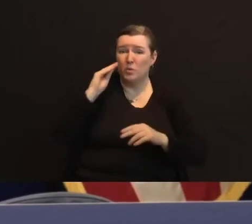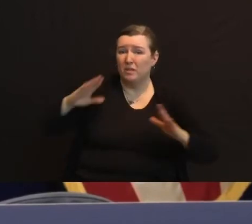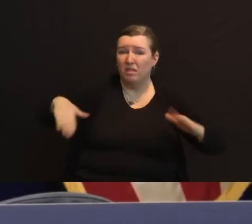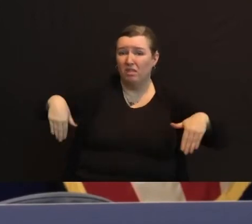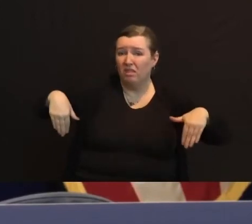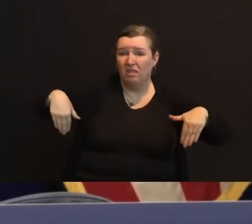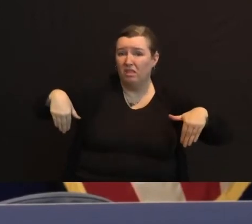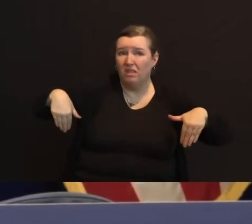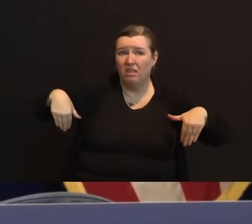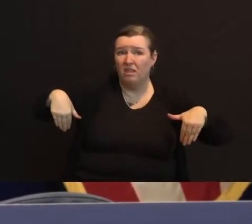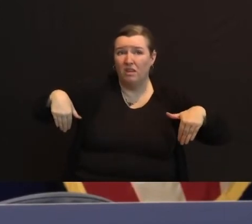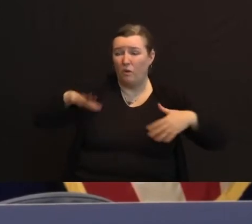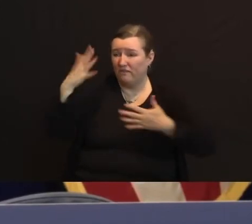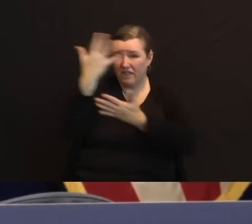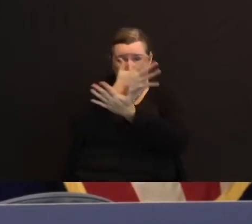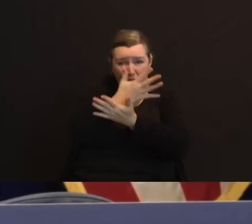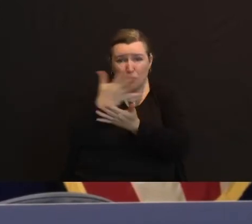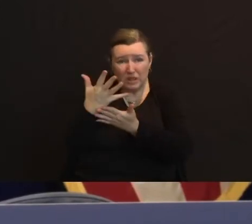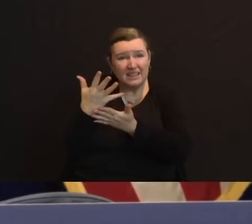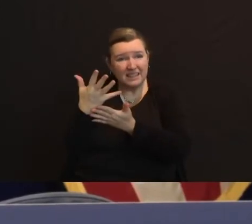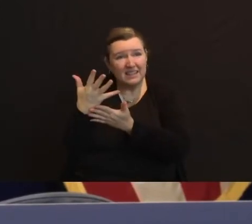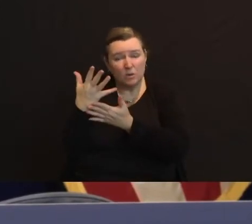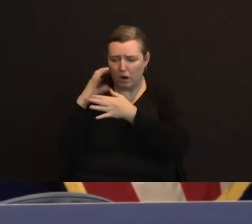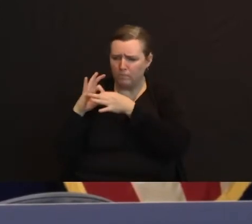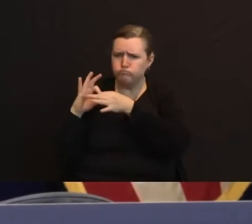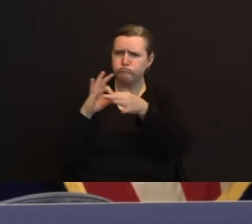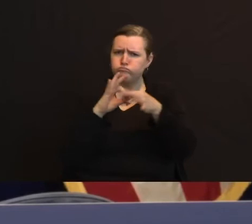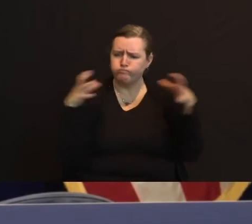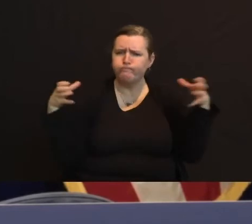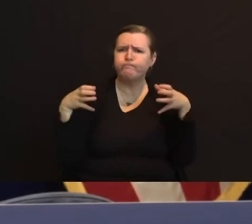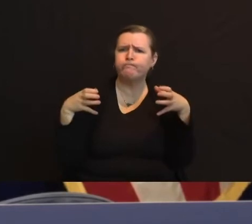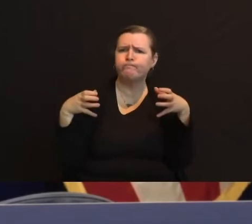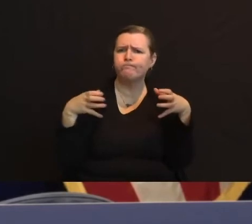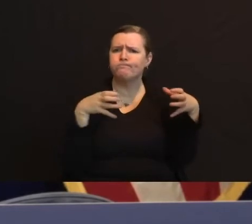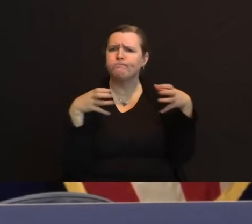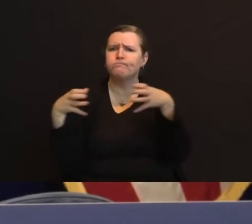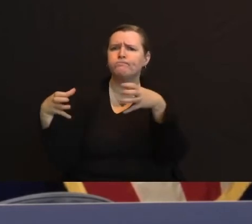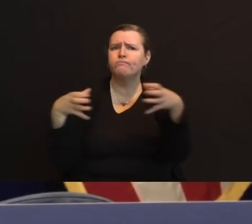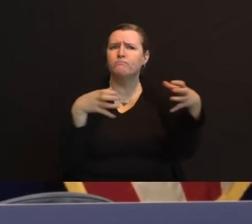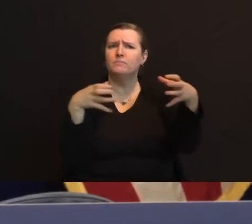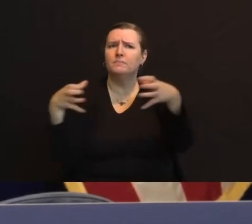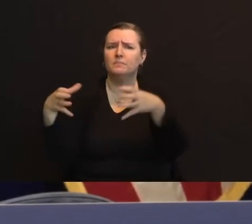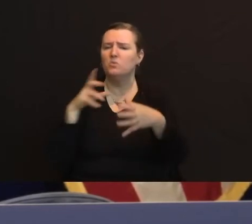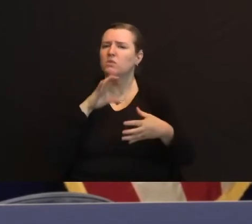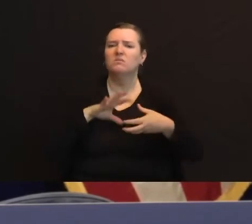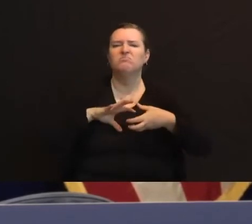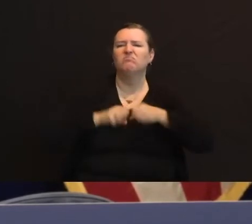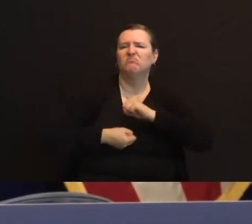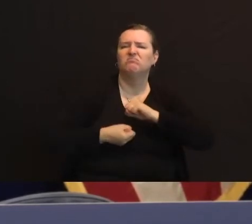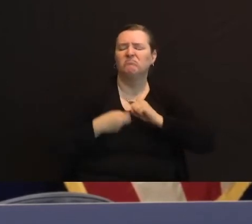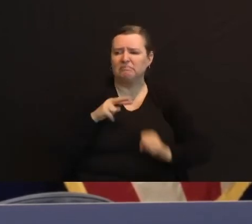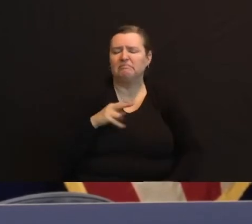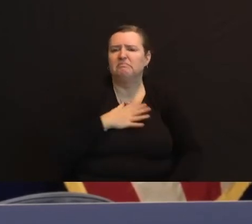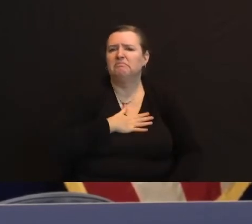that short time, you create a bond in there, and they are certainly devastated, as you could well